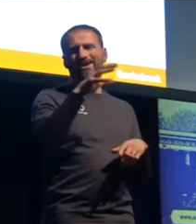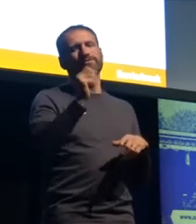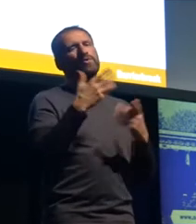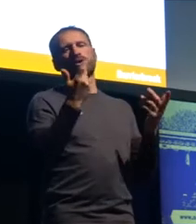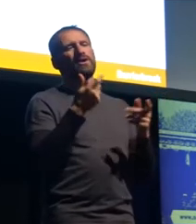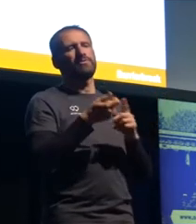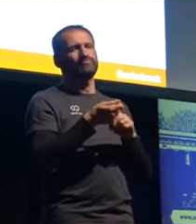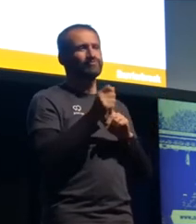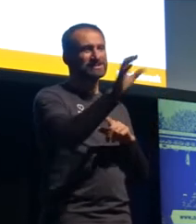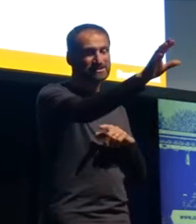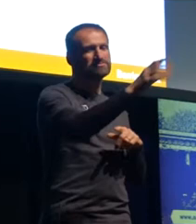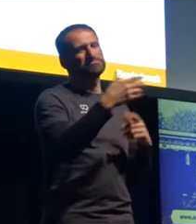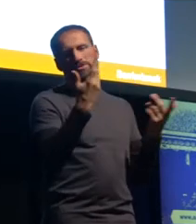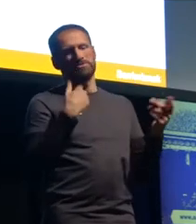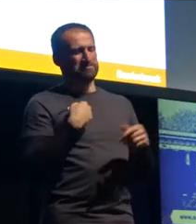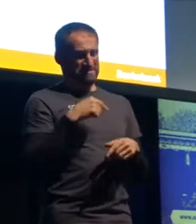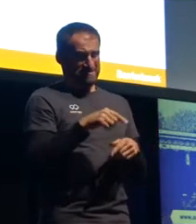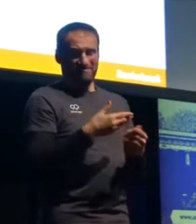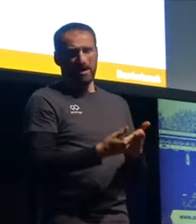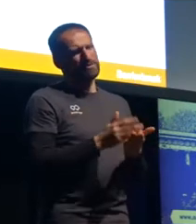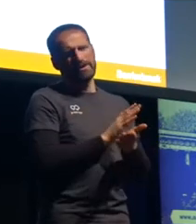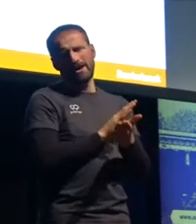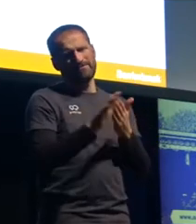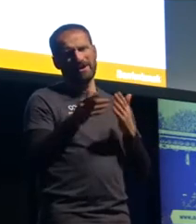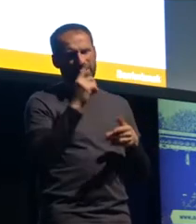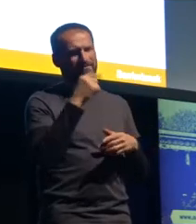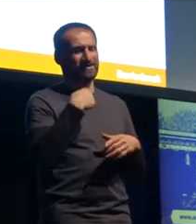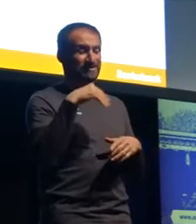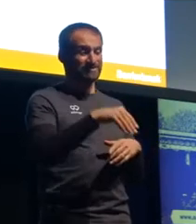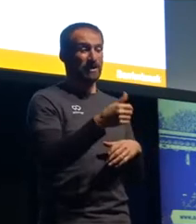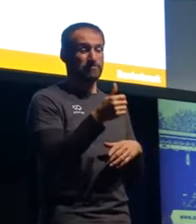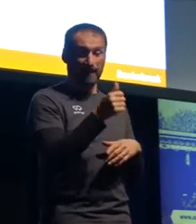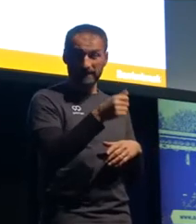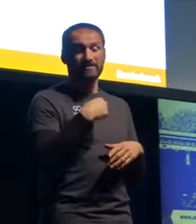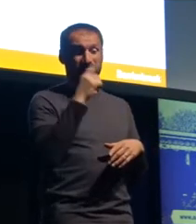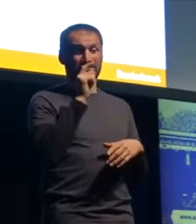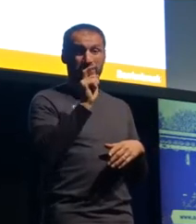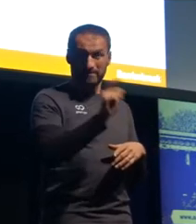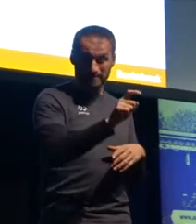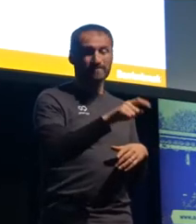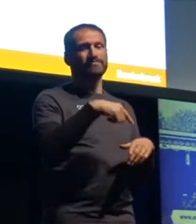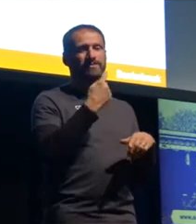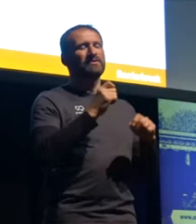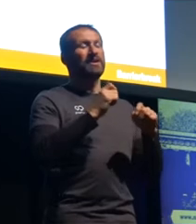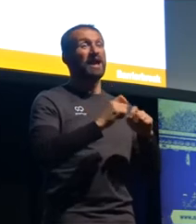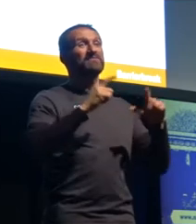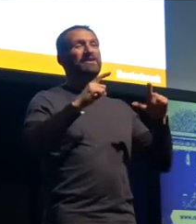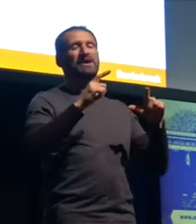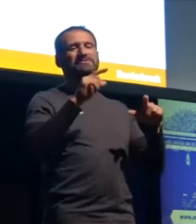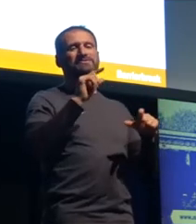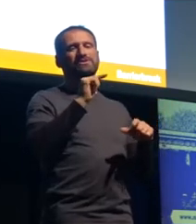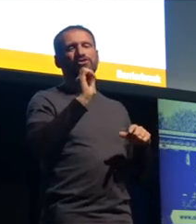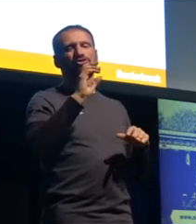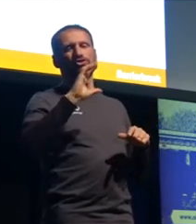this case, I'm doing something very simple. I'm just, you know, if I have a button, if it's pressed, then I do advanced torch true, that's it.